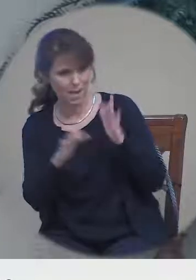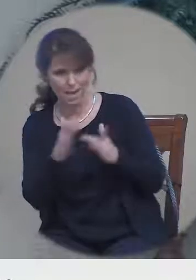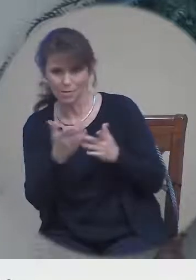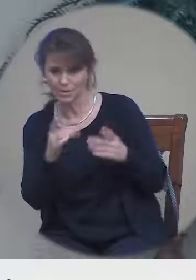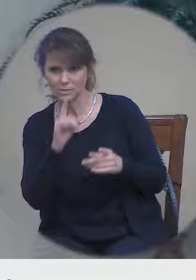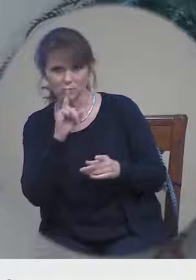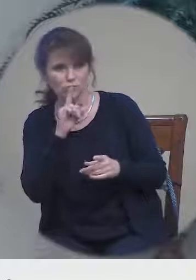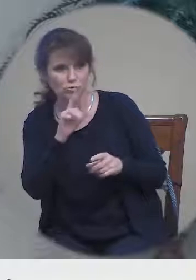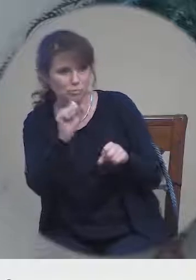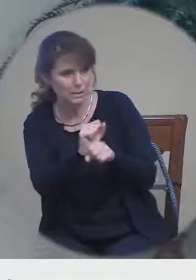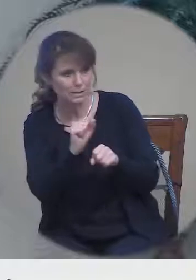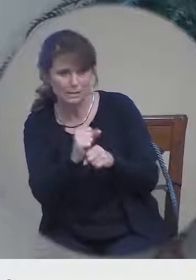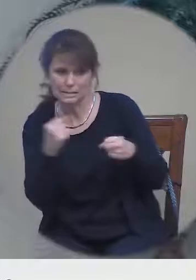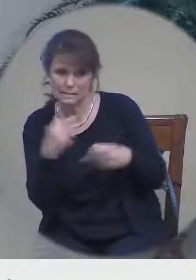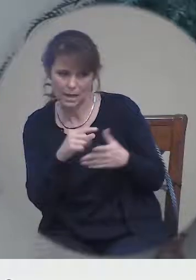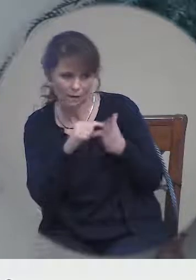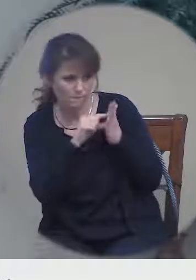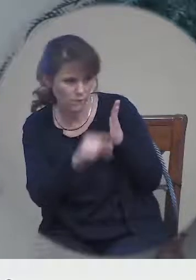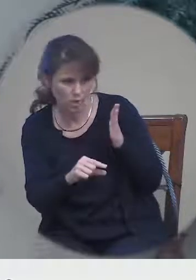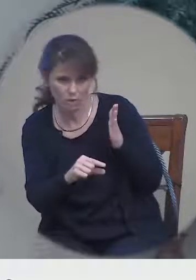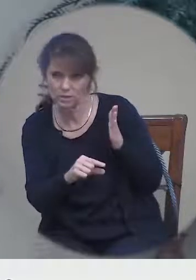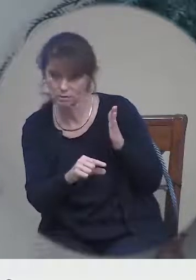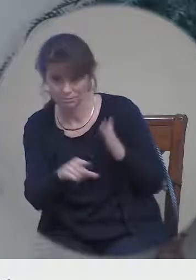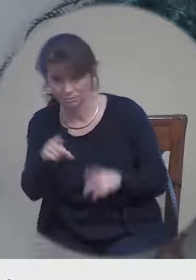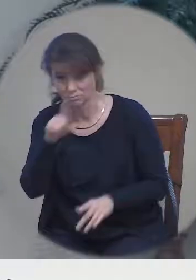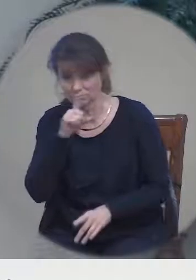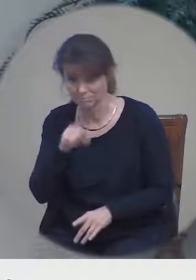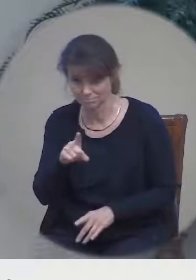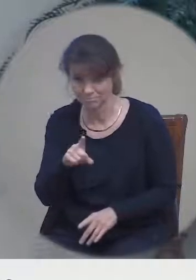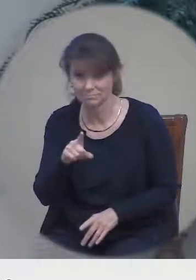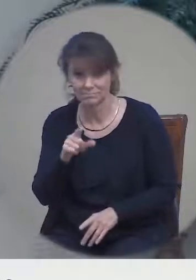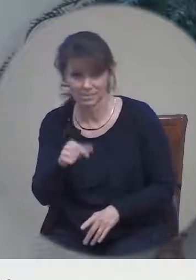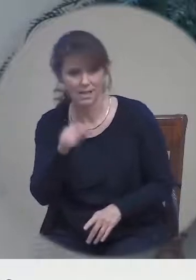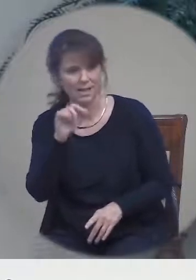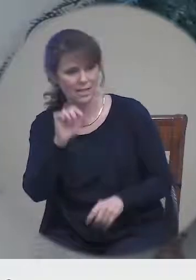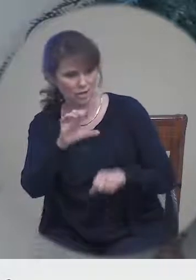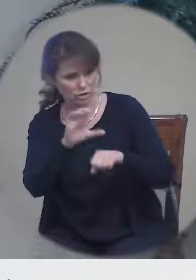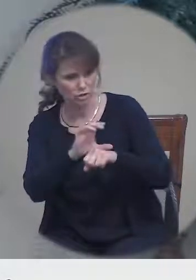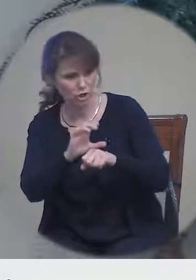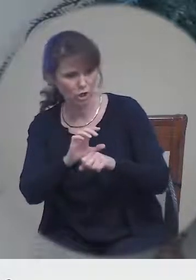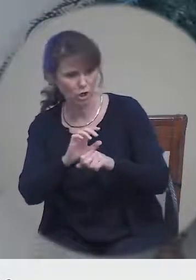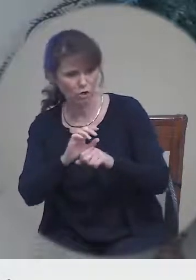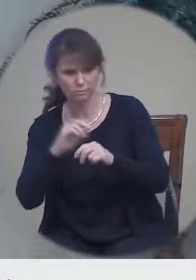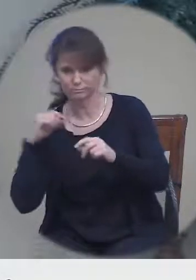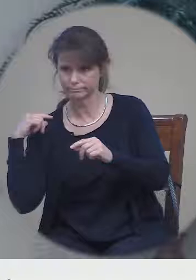it. Because as the church has evolved, we look at it as,